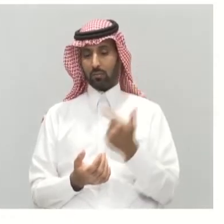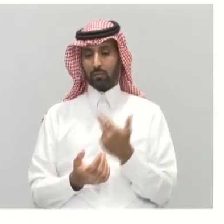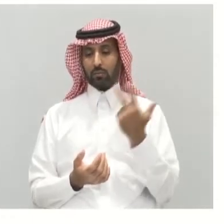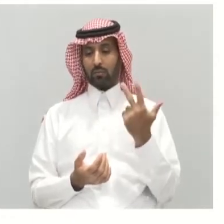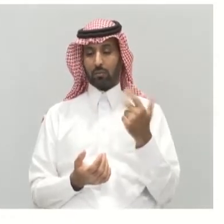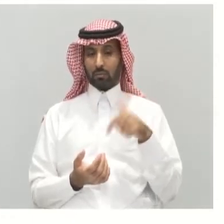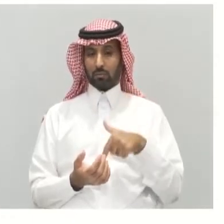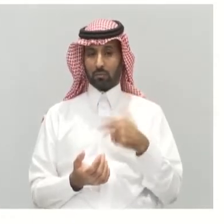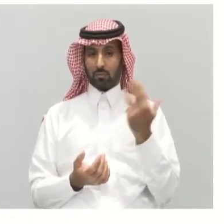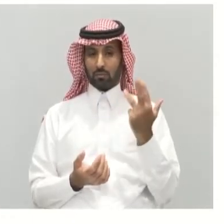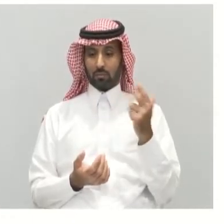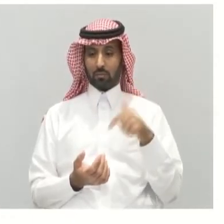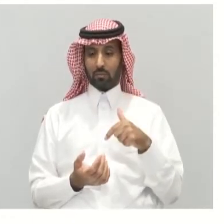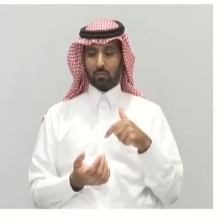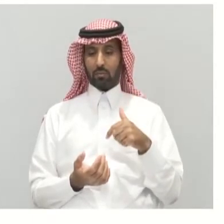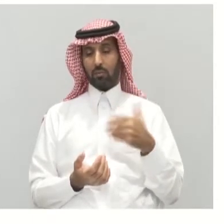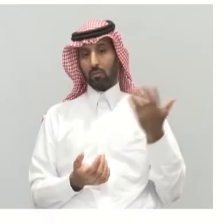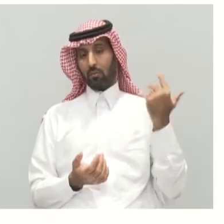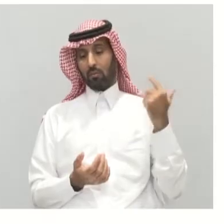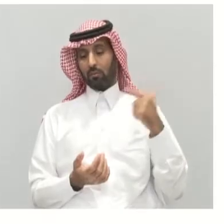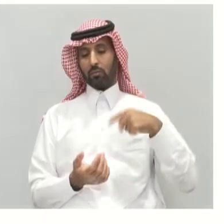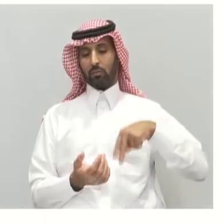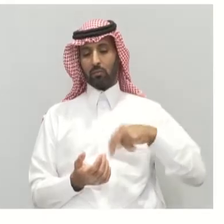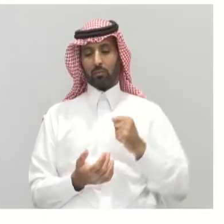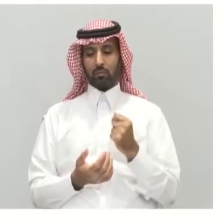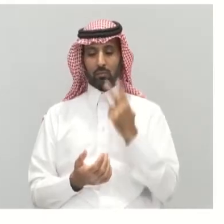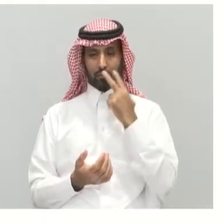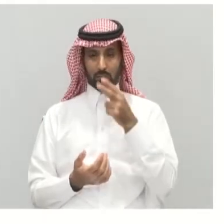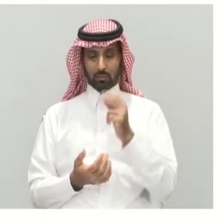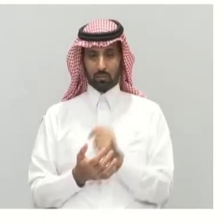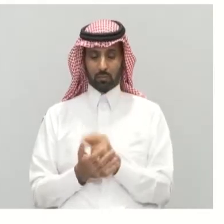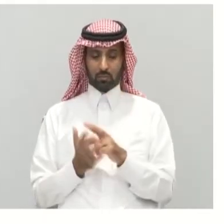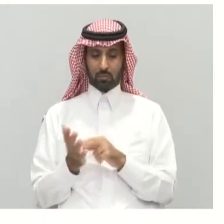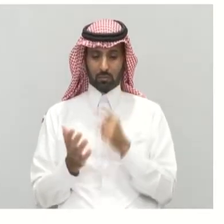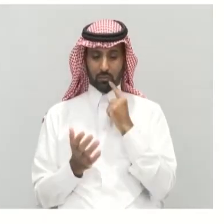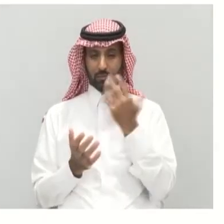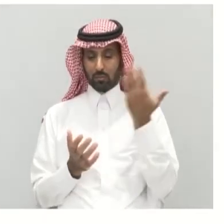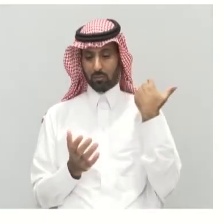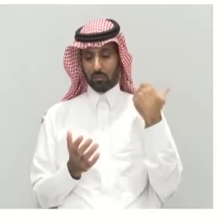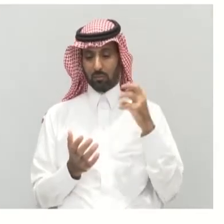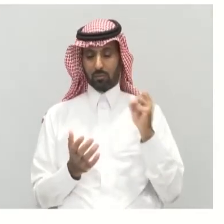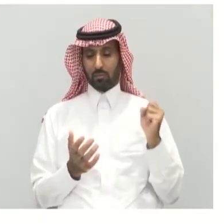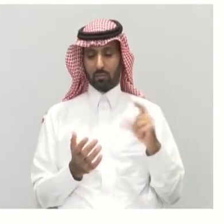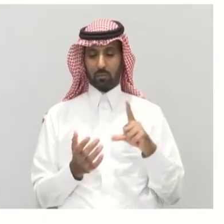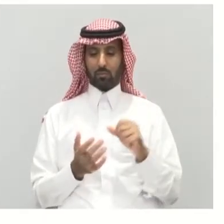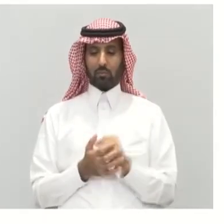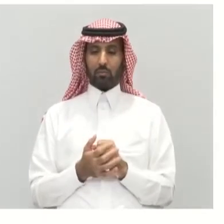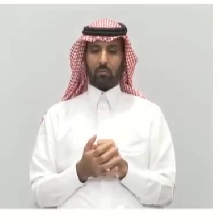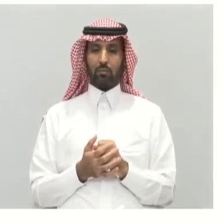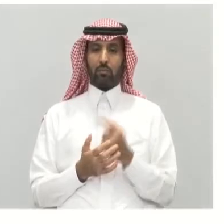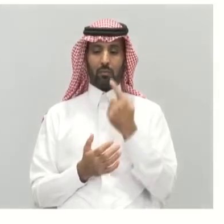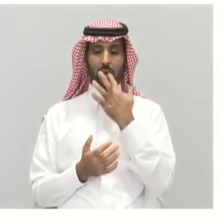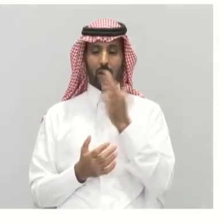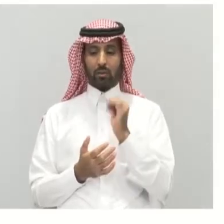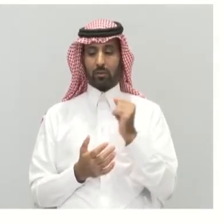because 9 and last year, grade 8. Can I say last night? No, last year.